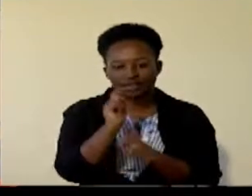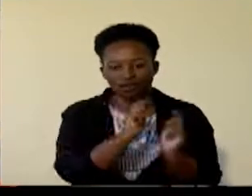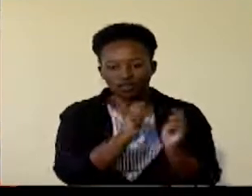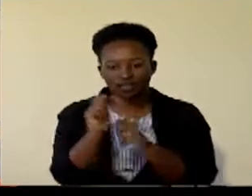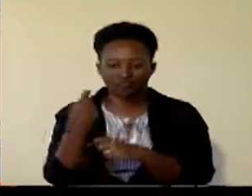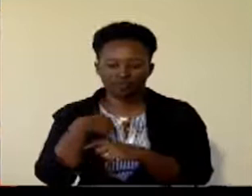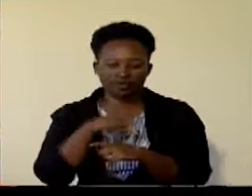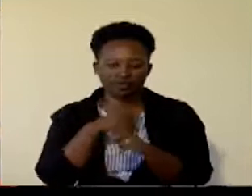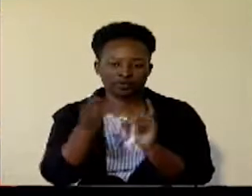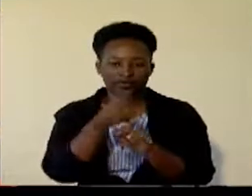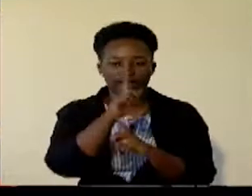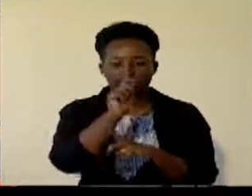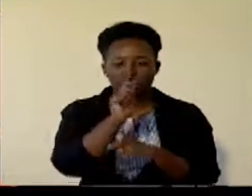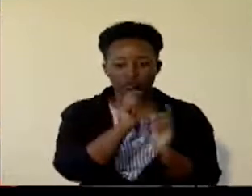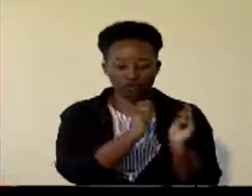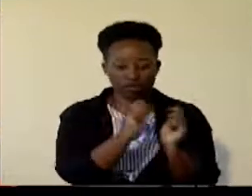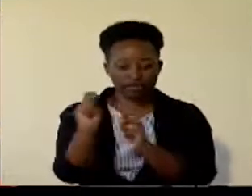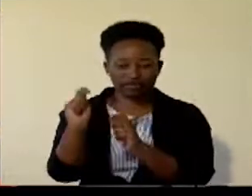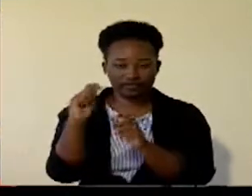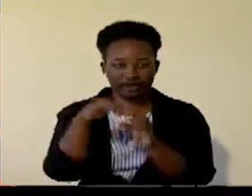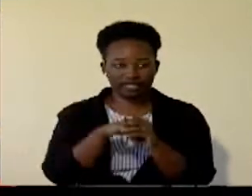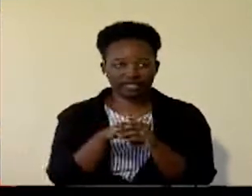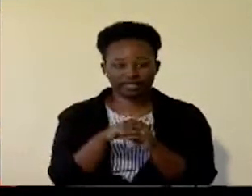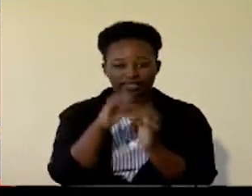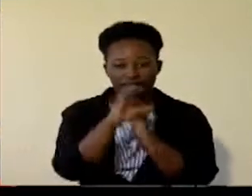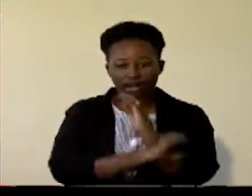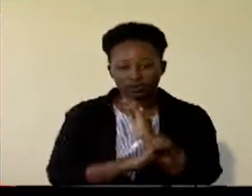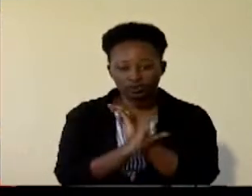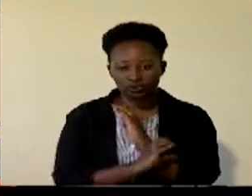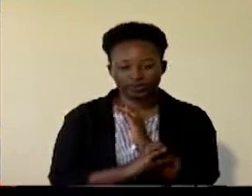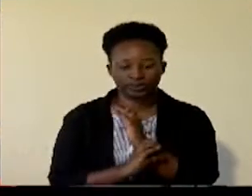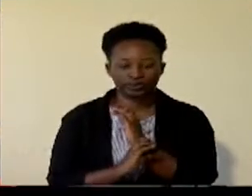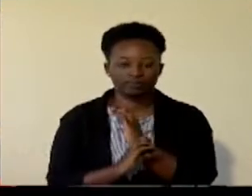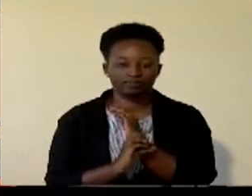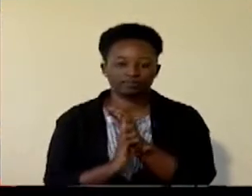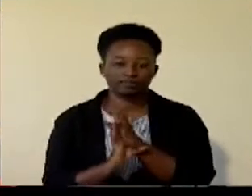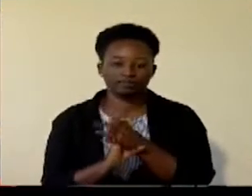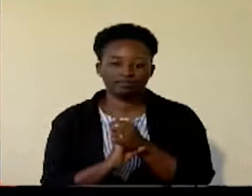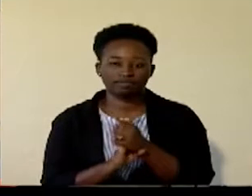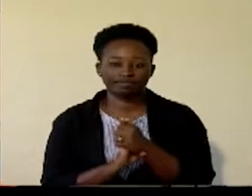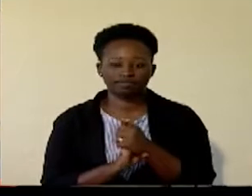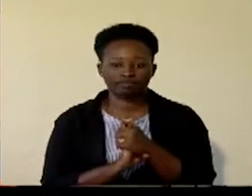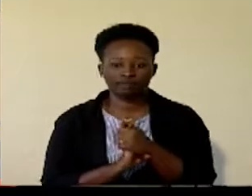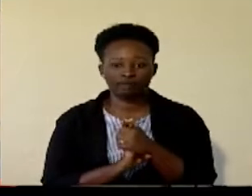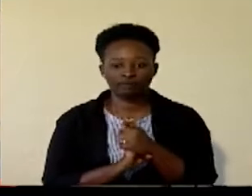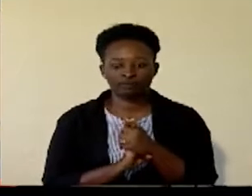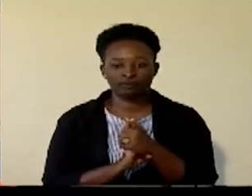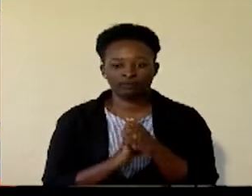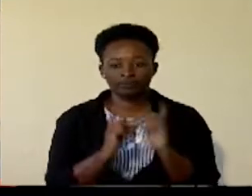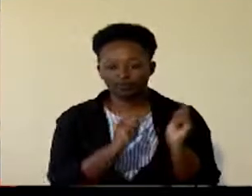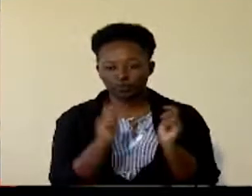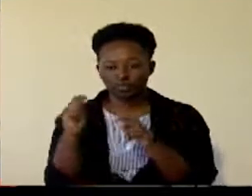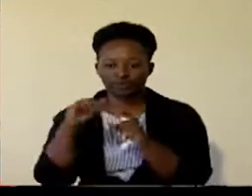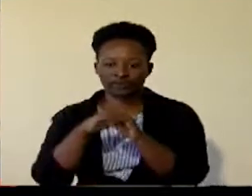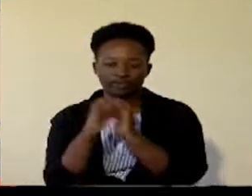we get transfers into the country, net transfers. We get transfers into the